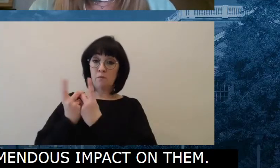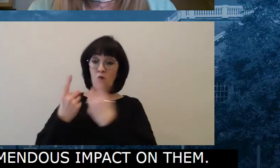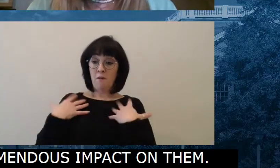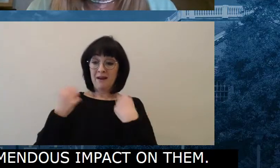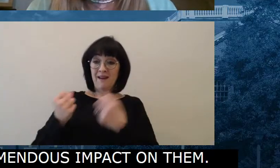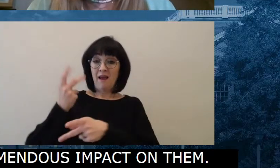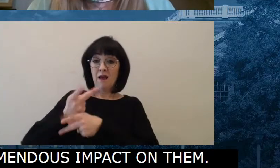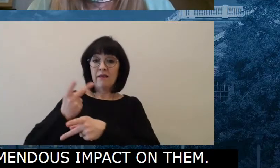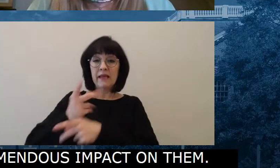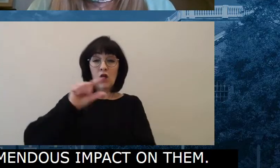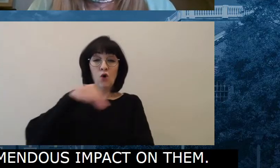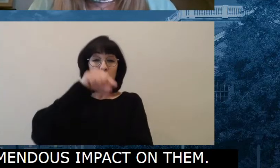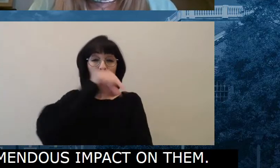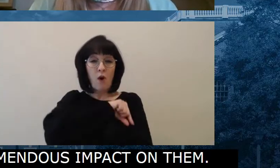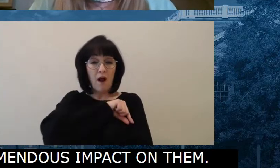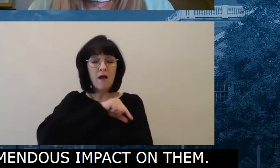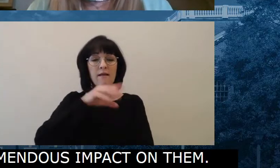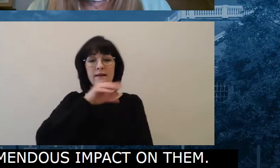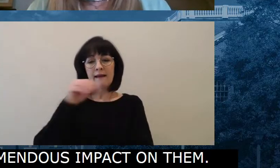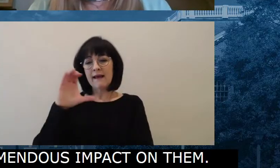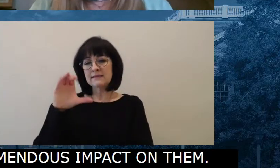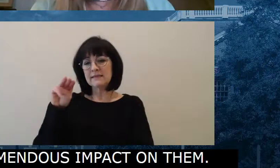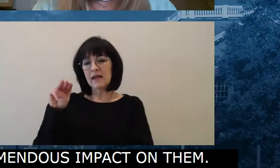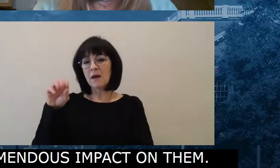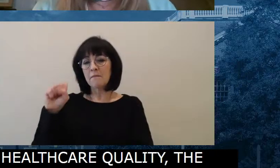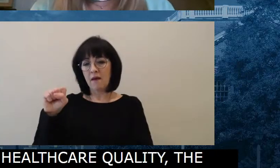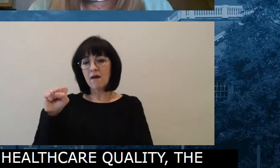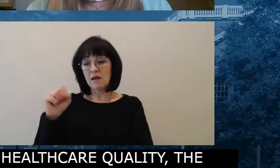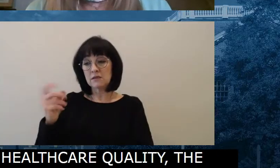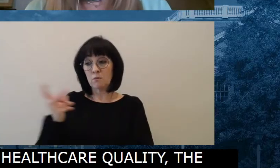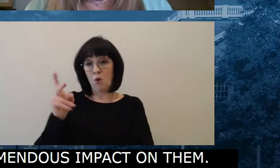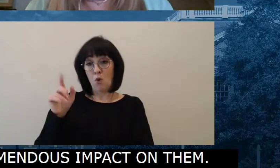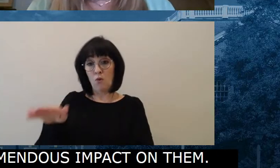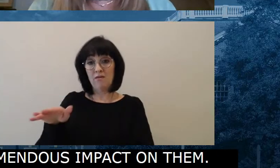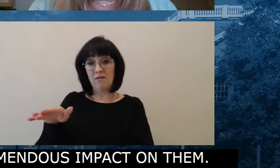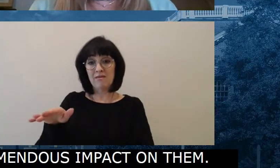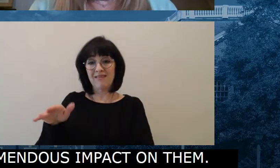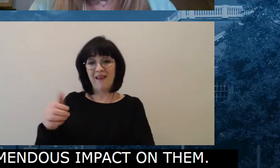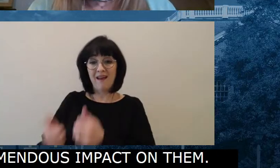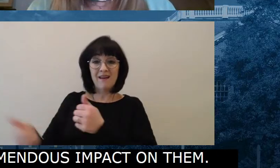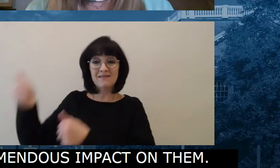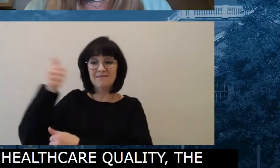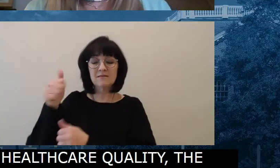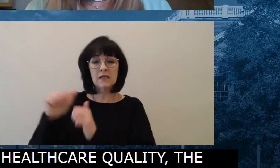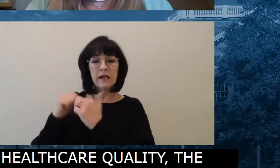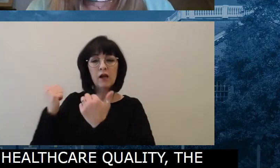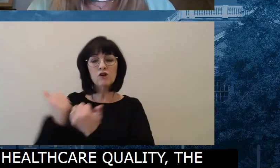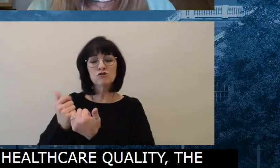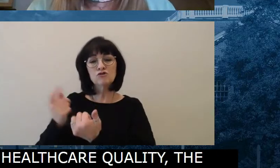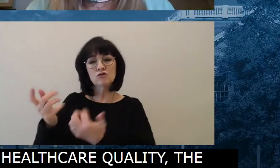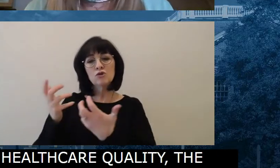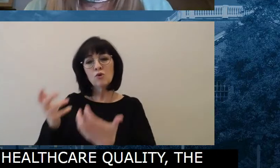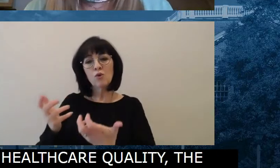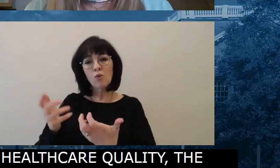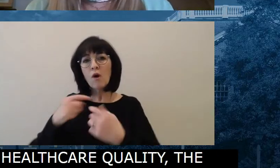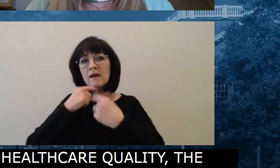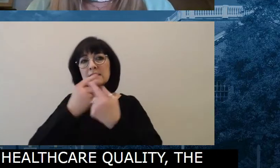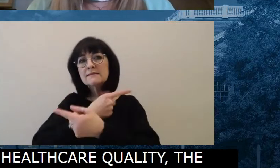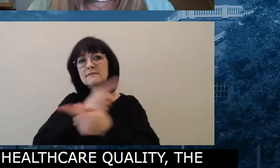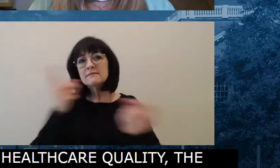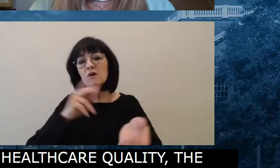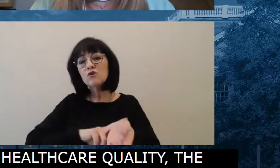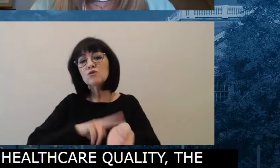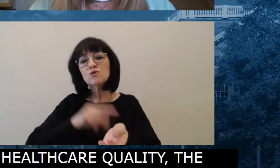Healthcare Quality, as well as CMS are all really strongly pushing towards a relaxation